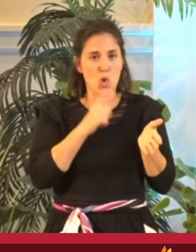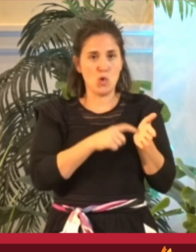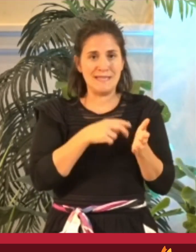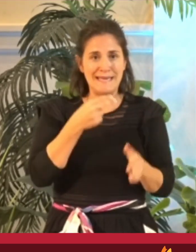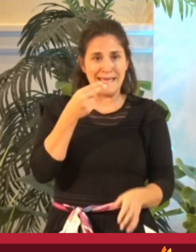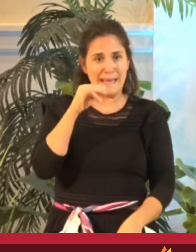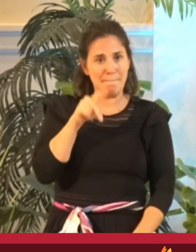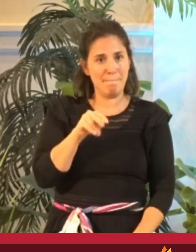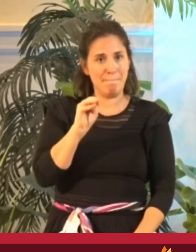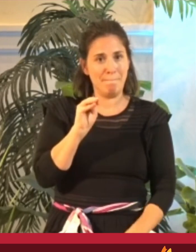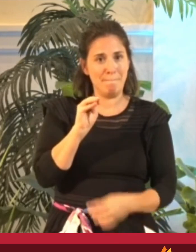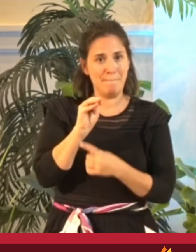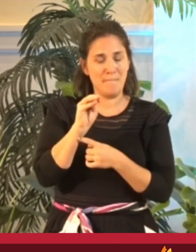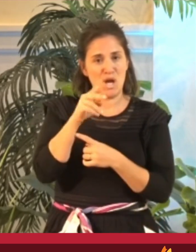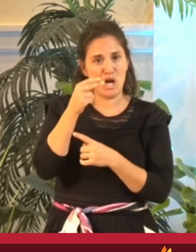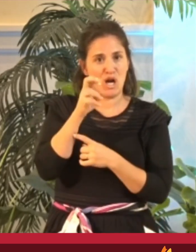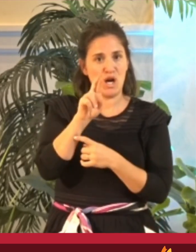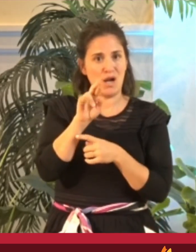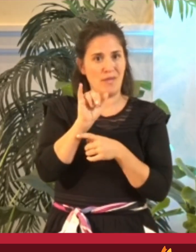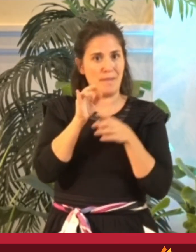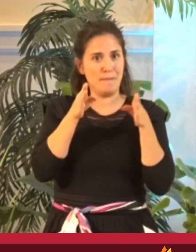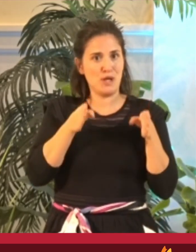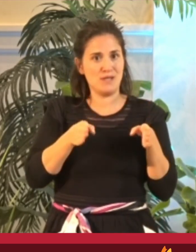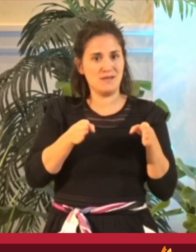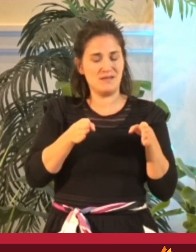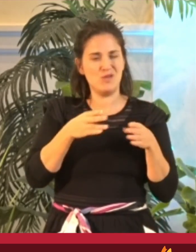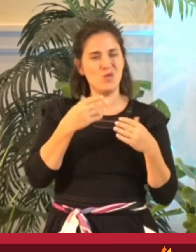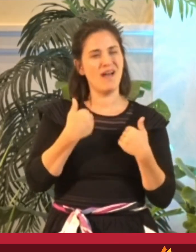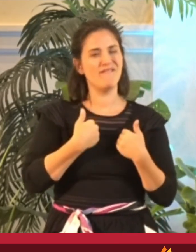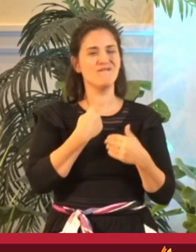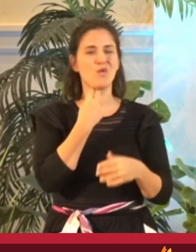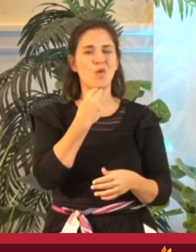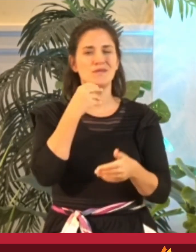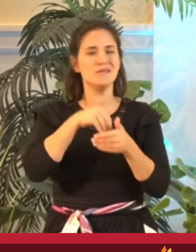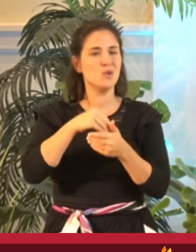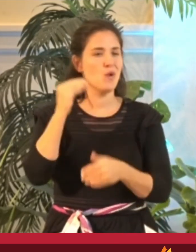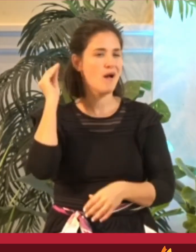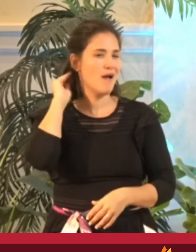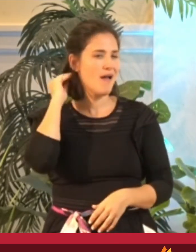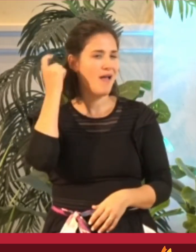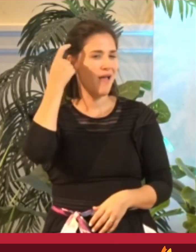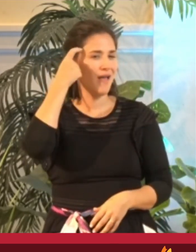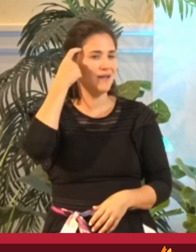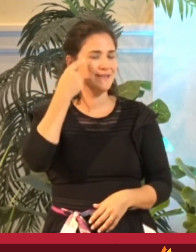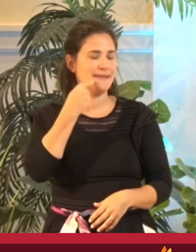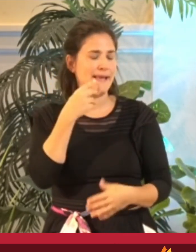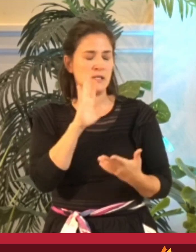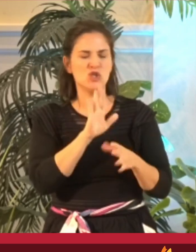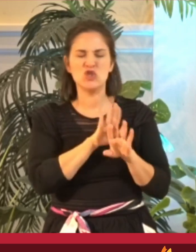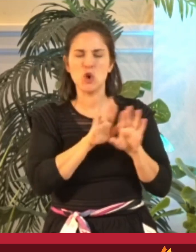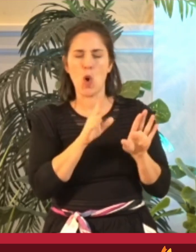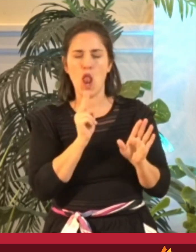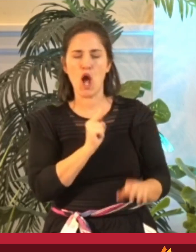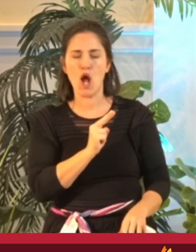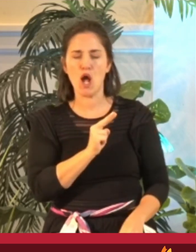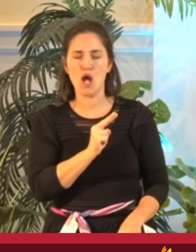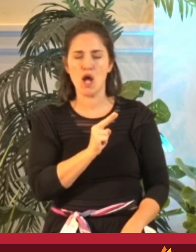you, don't you dare look. Don't you do it. Don't do